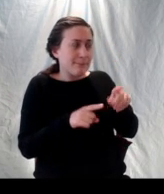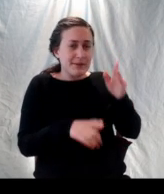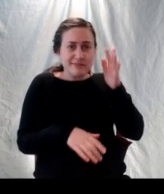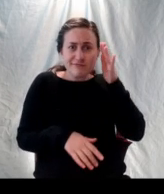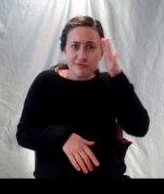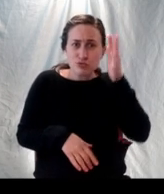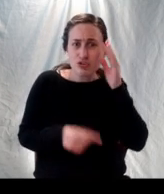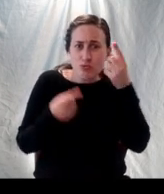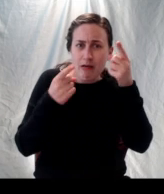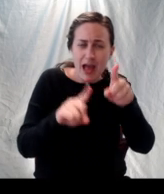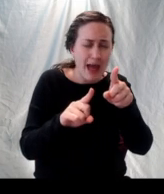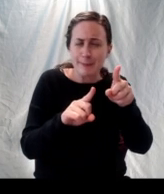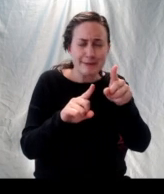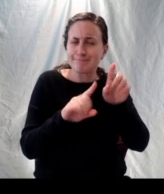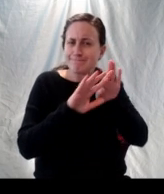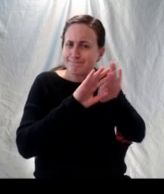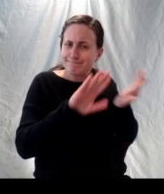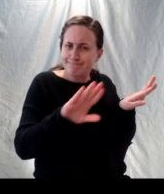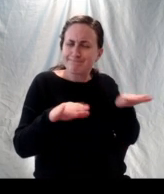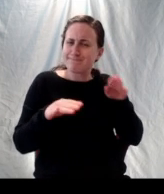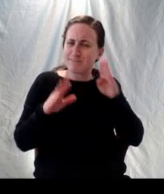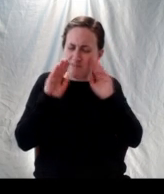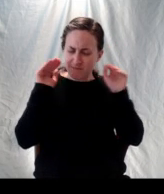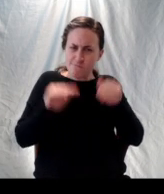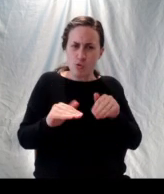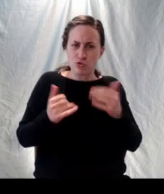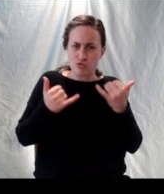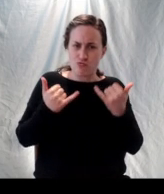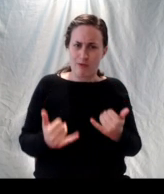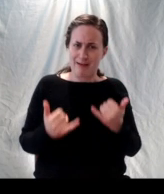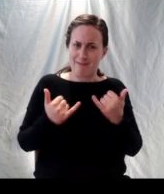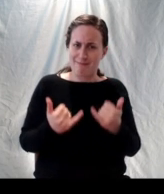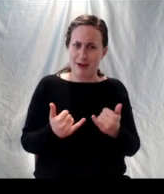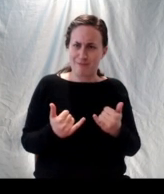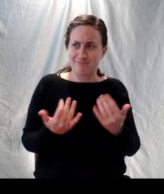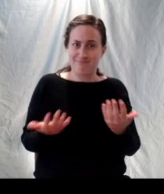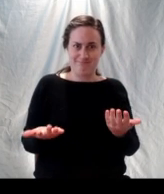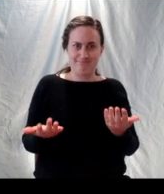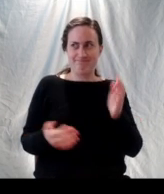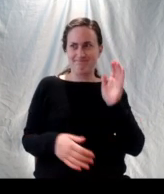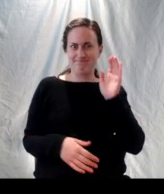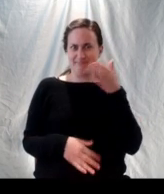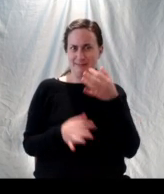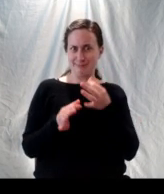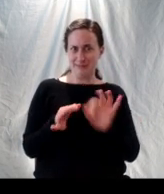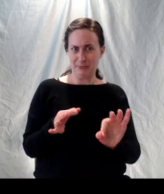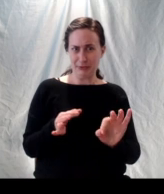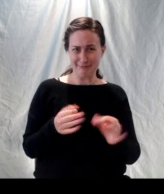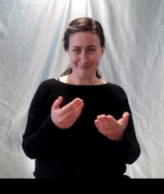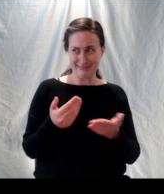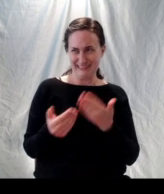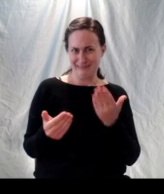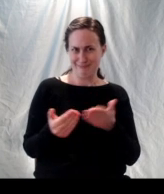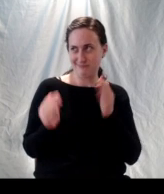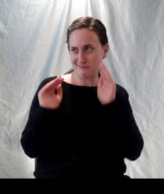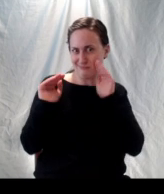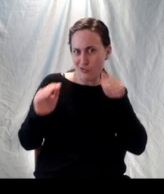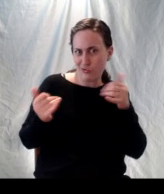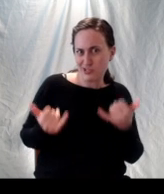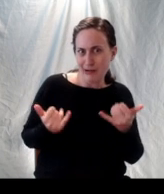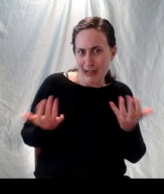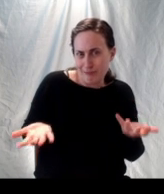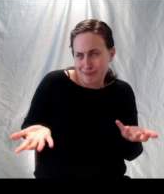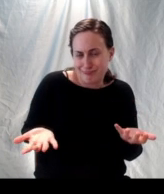so simple, right? But it's something that most of us don't really do. You know, we're always living